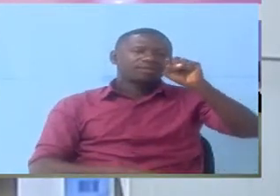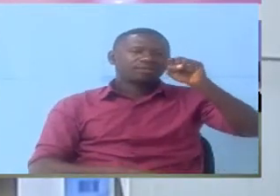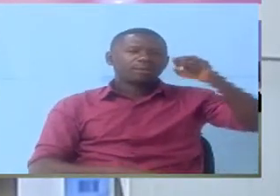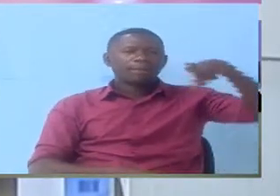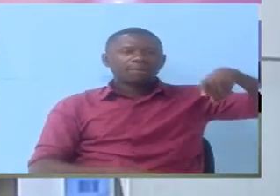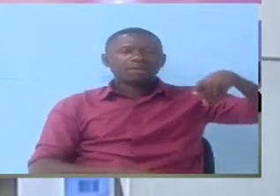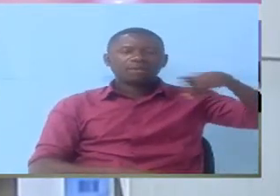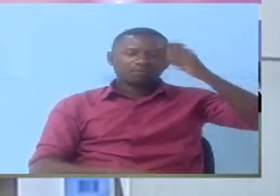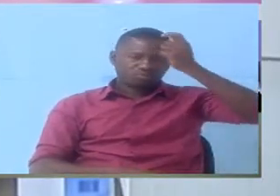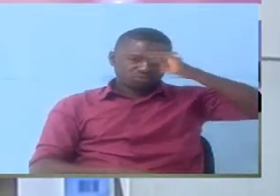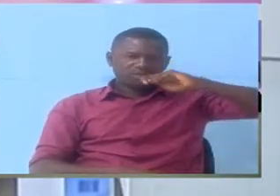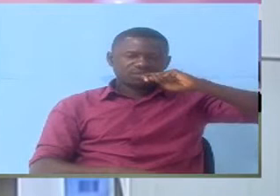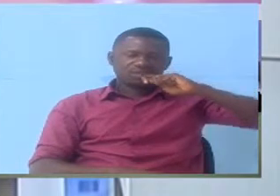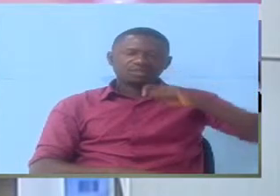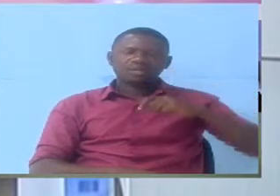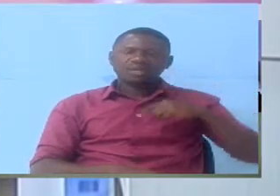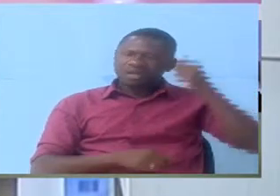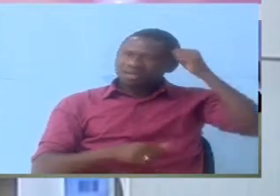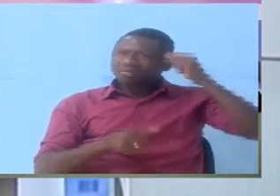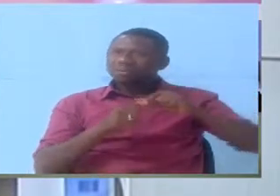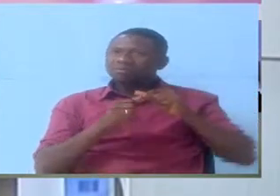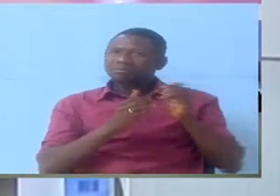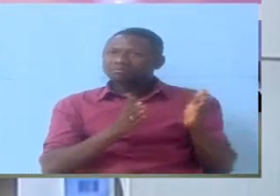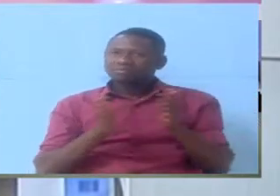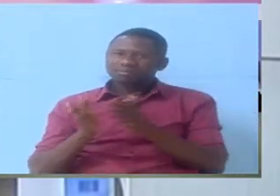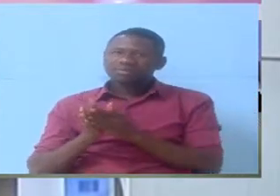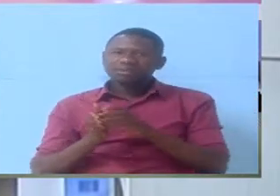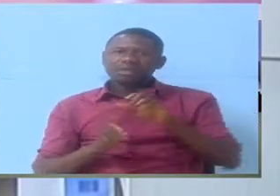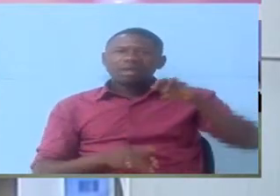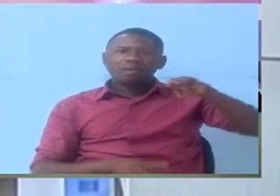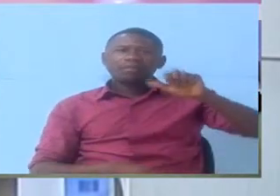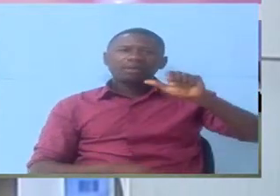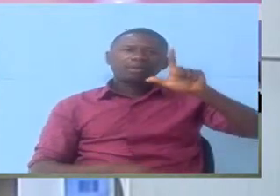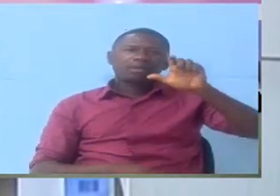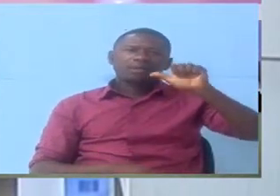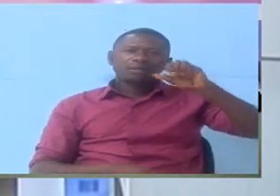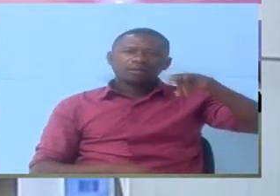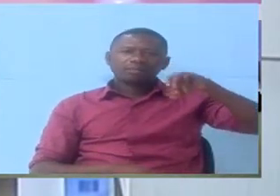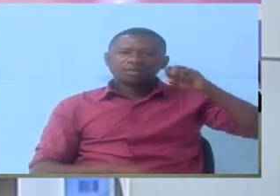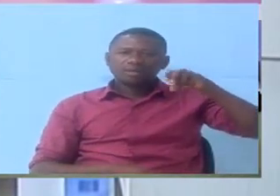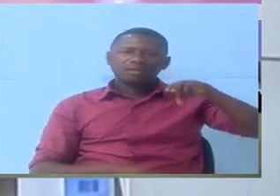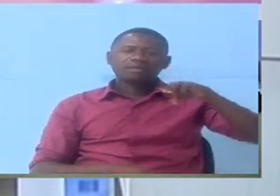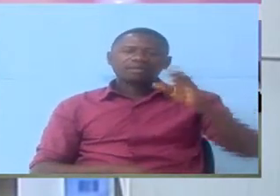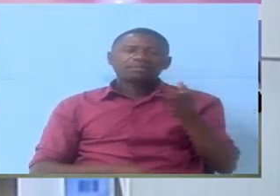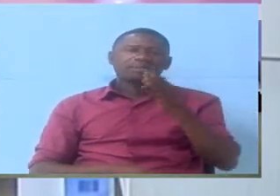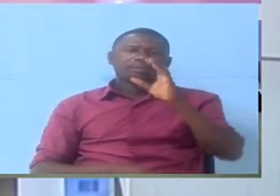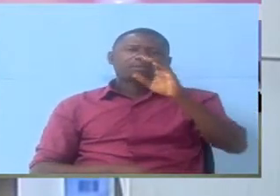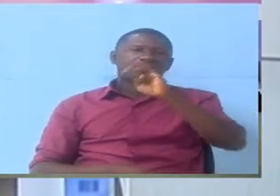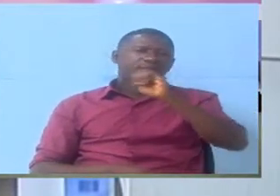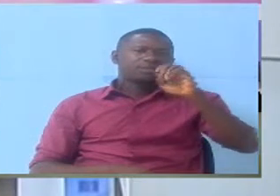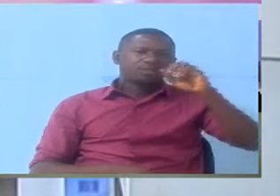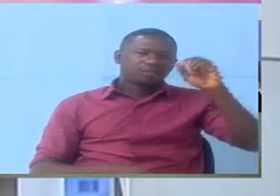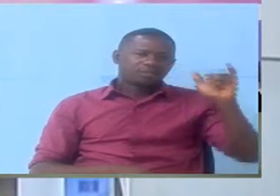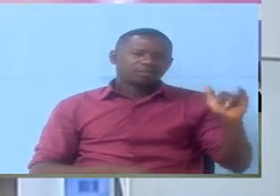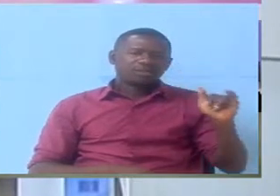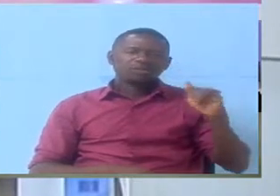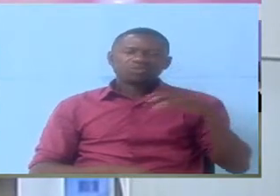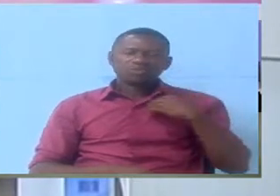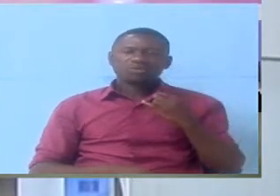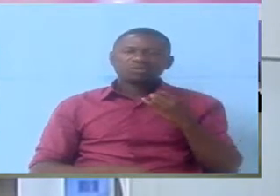Nakilo bulata Malamin Sise fanana. I think he was an inspector at the time. Serious crime. Ngamera utumo umu inspector leti